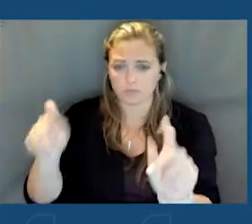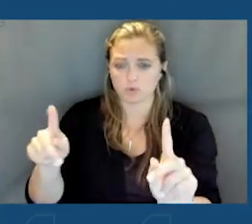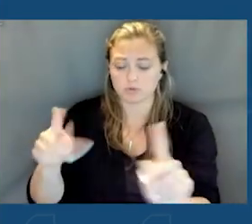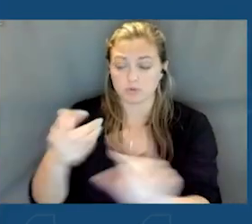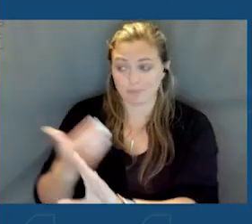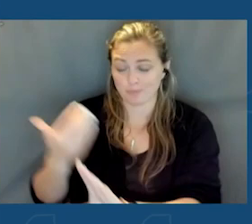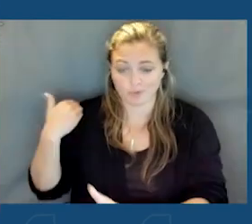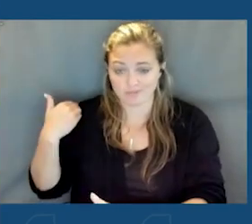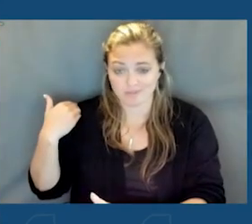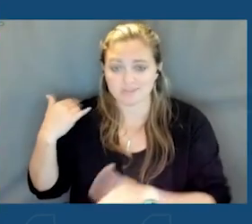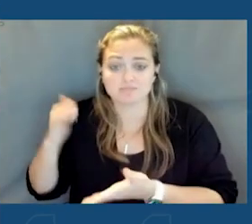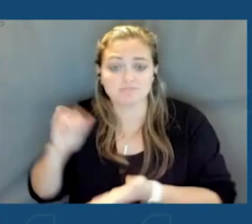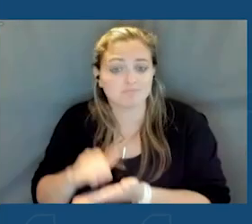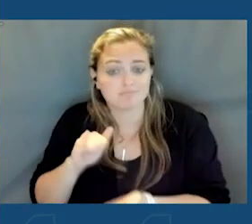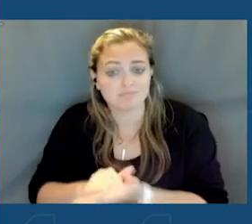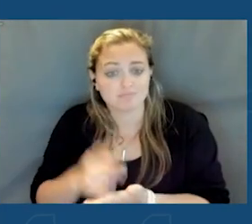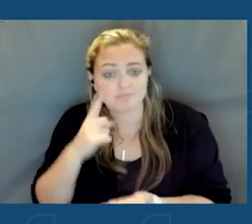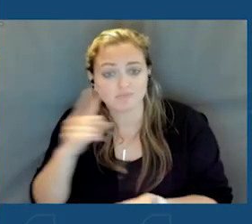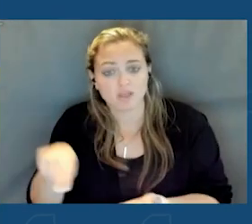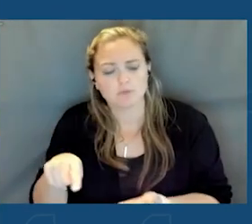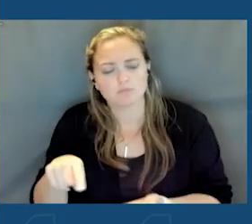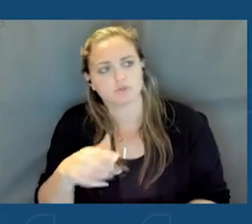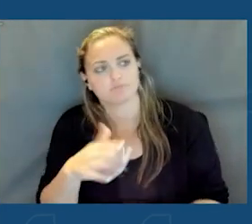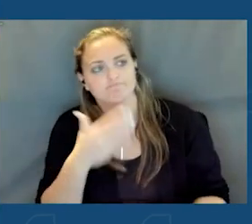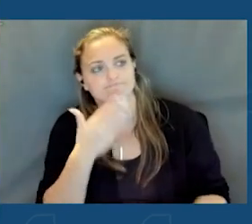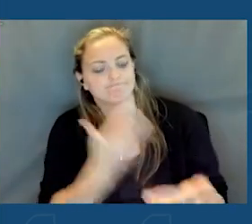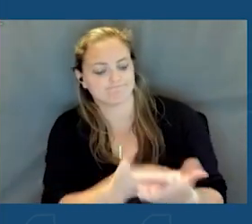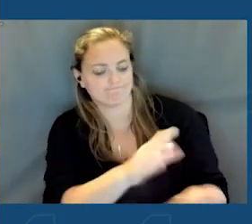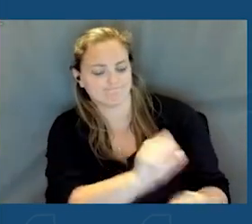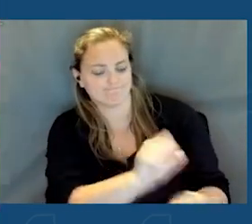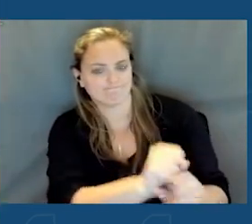not available to them. Kudos to you.